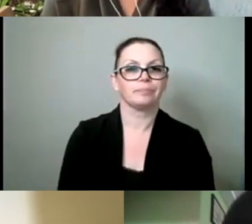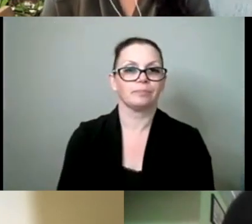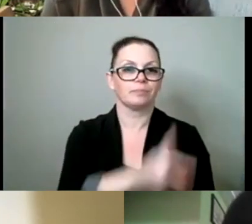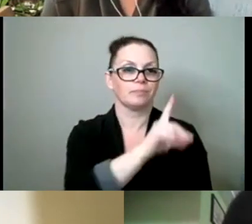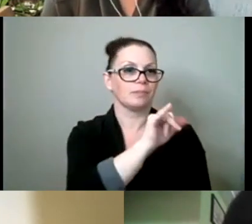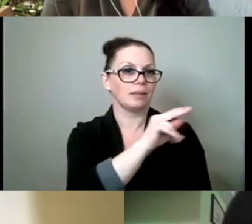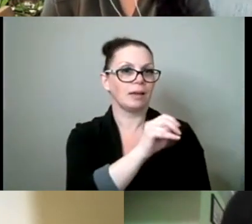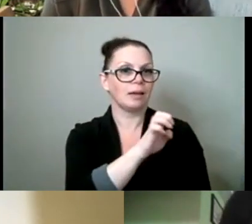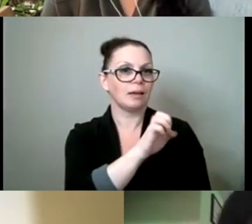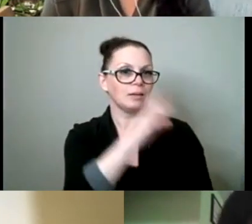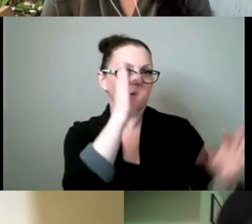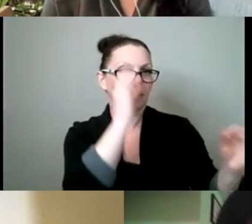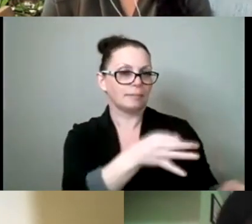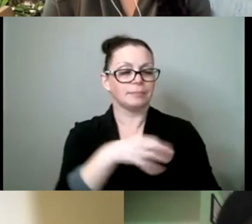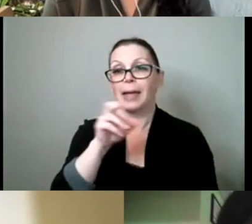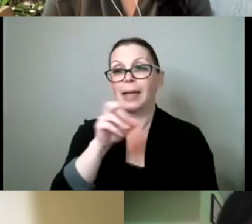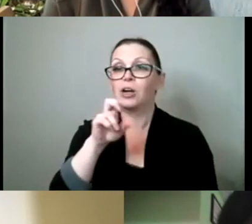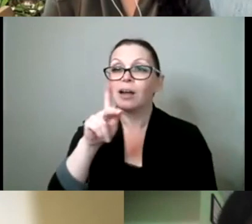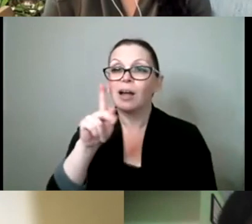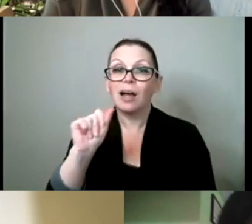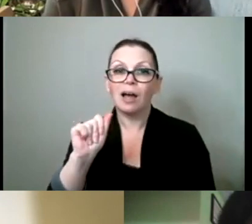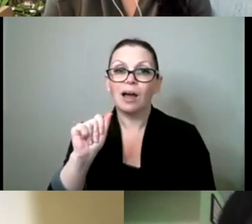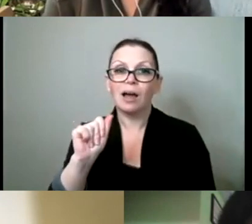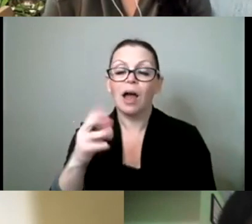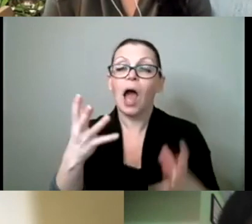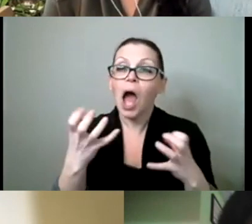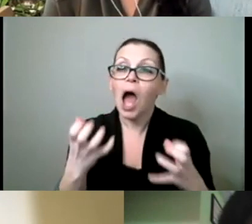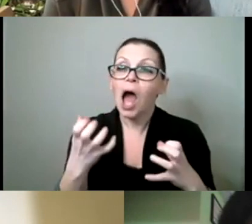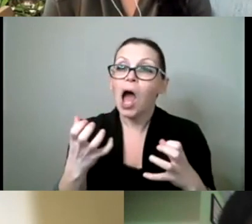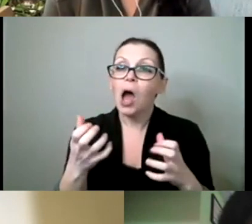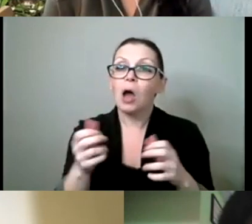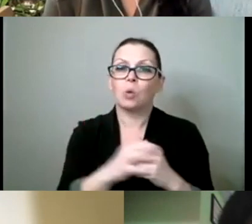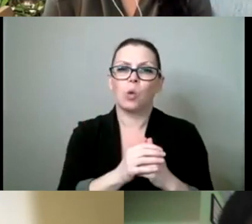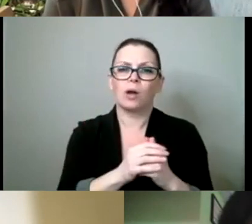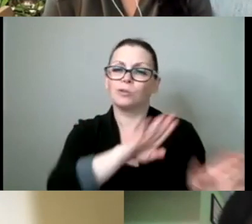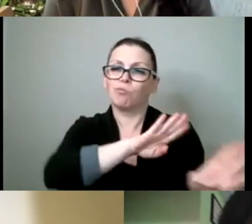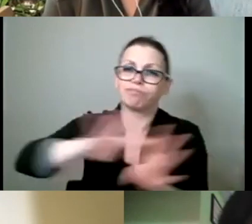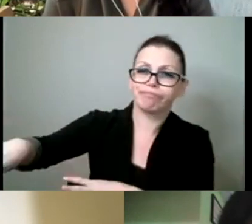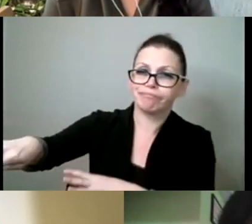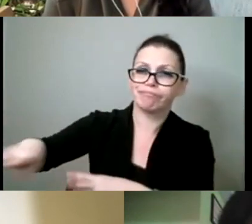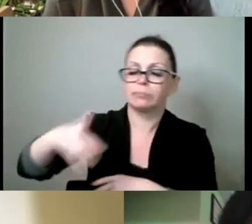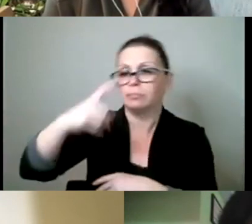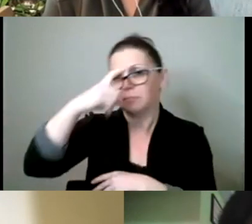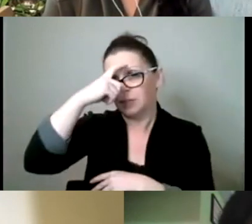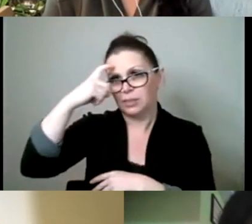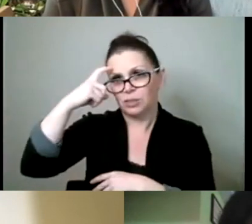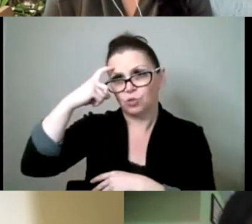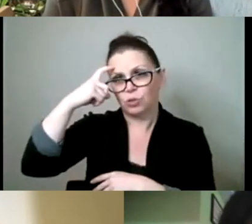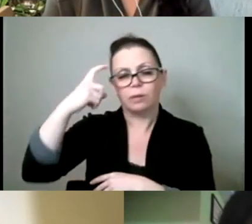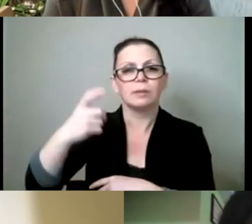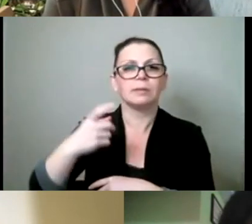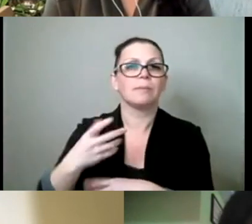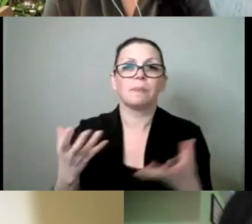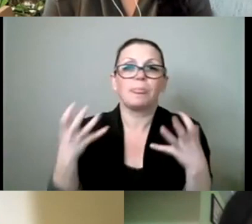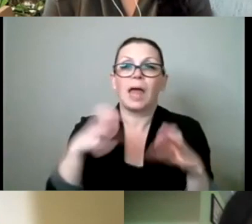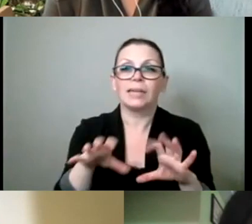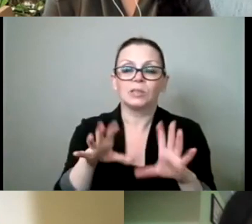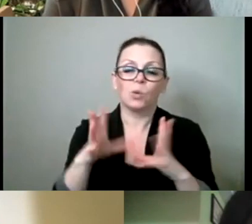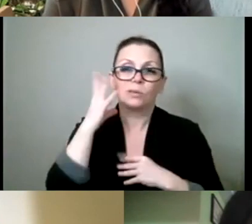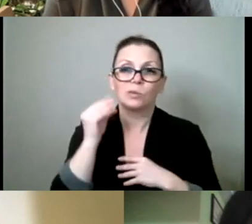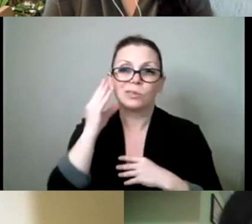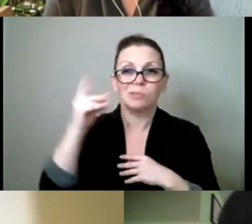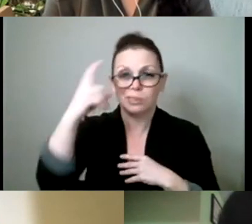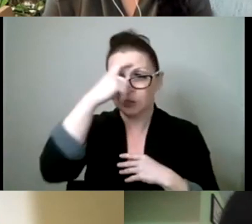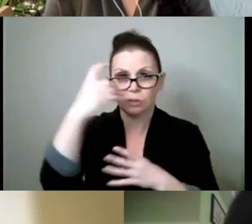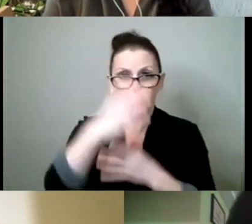Absolutely. I want to get past trauma. I want to get past the trauma porn. I want to get to, like I said,